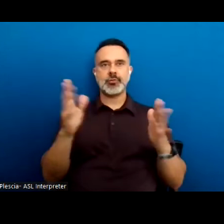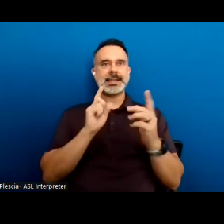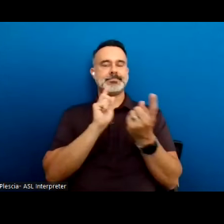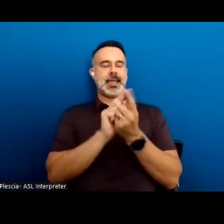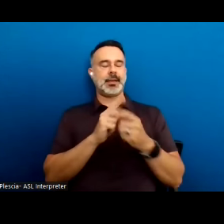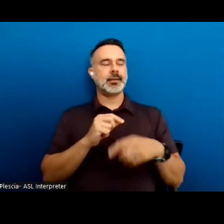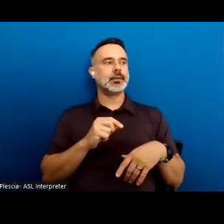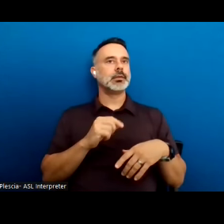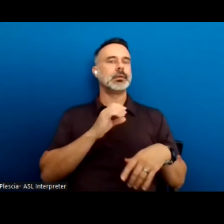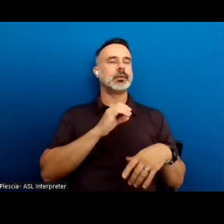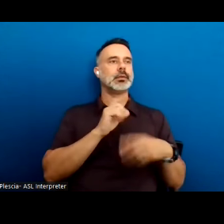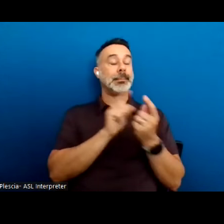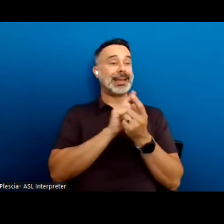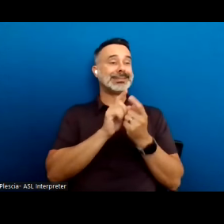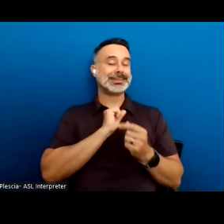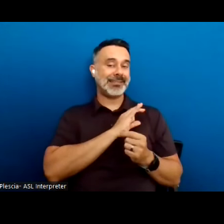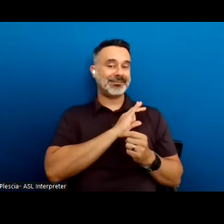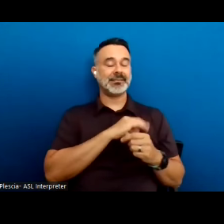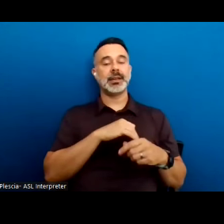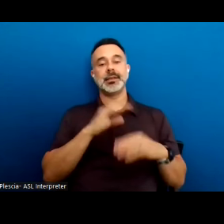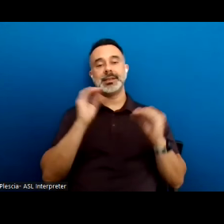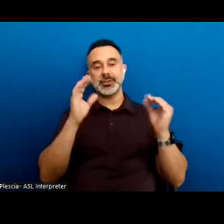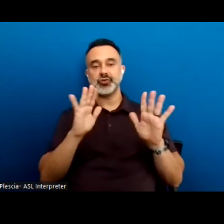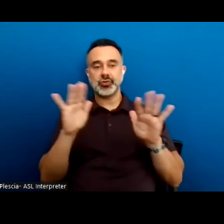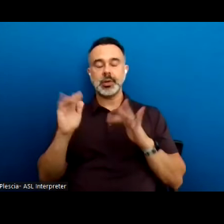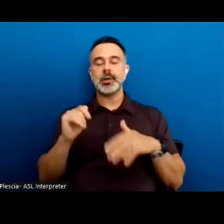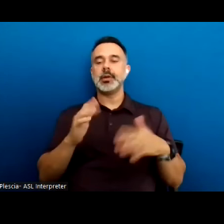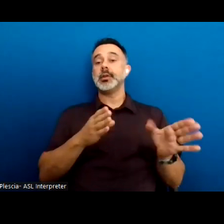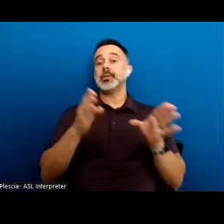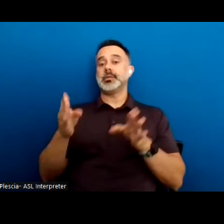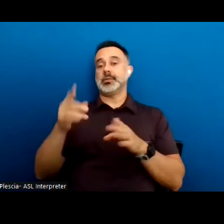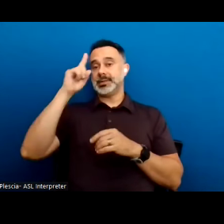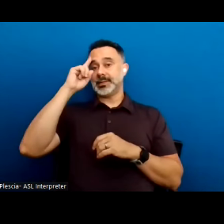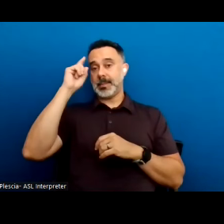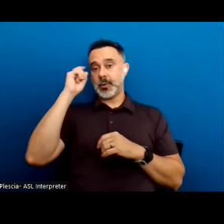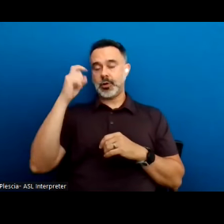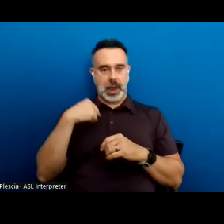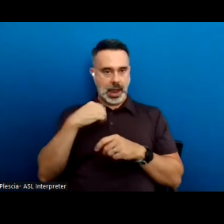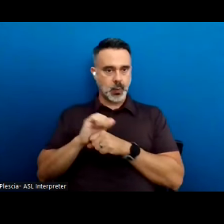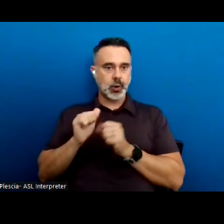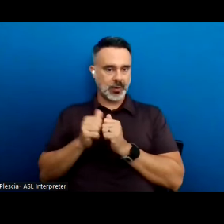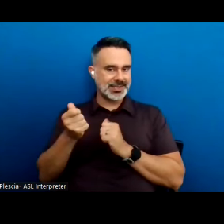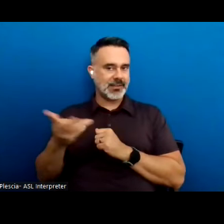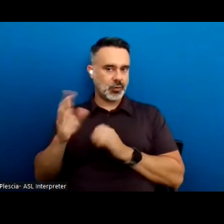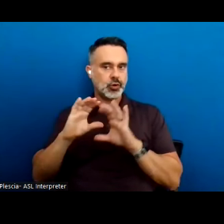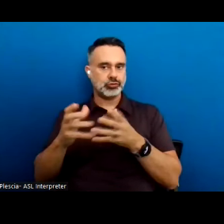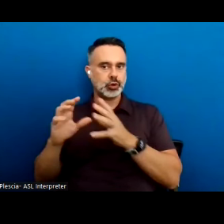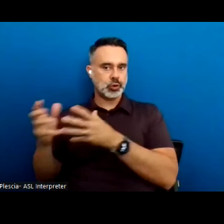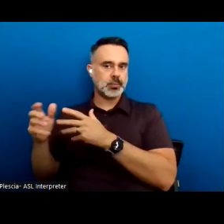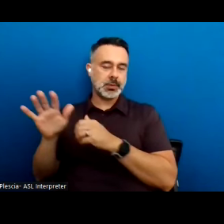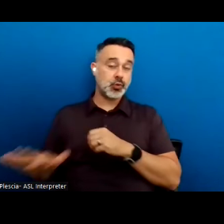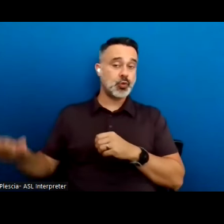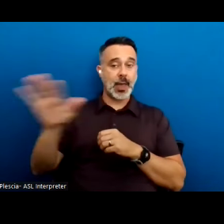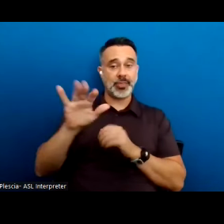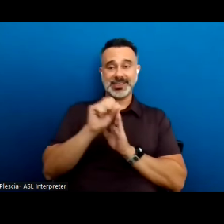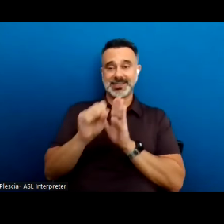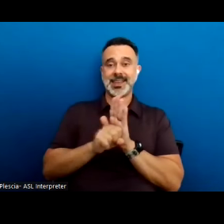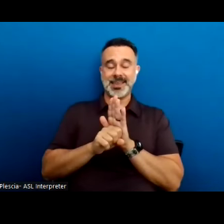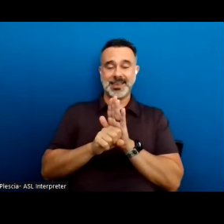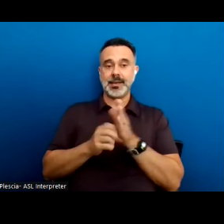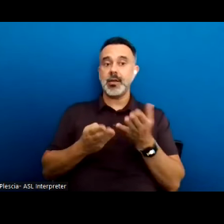teachers. And then also during the summer, I was able to work with several groups throughout the whole state offering